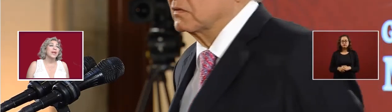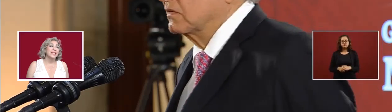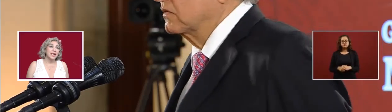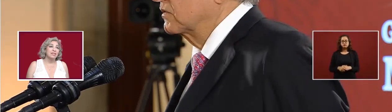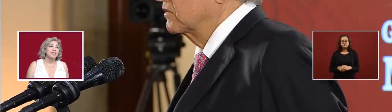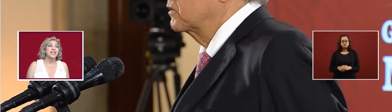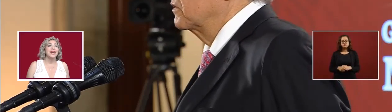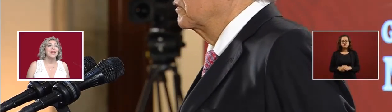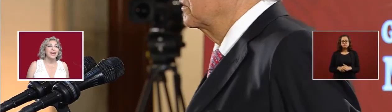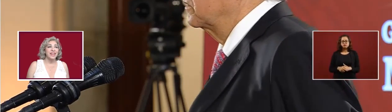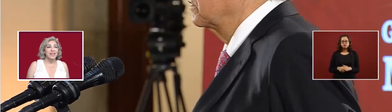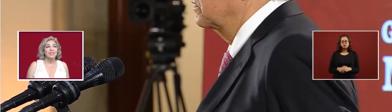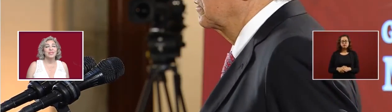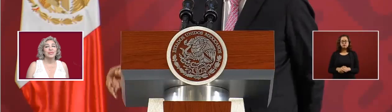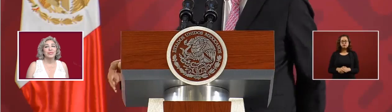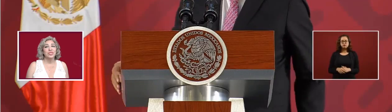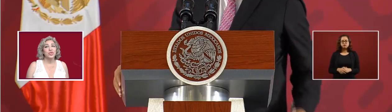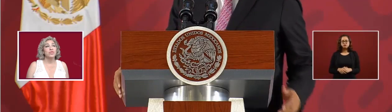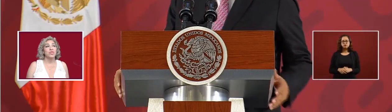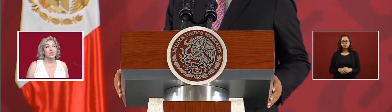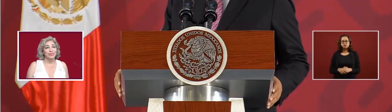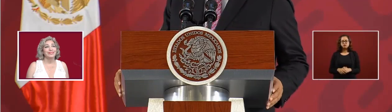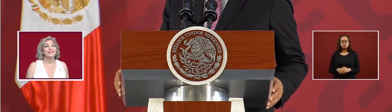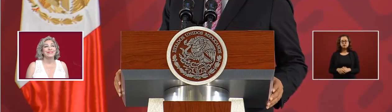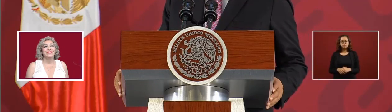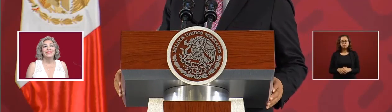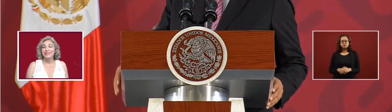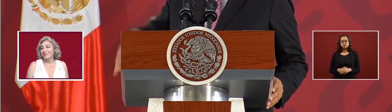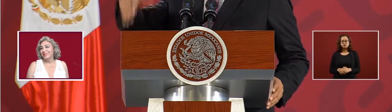correct accounting not lying truthful